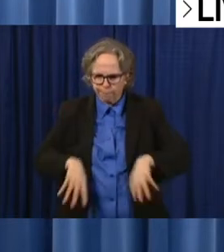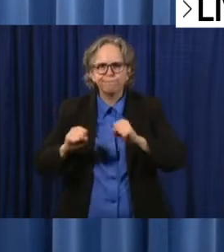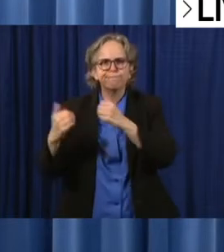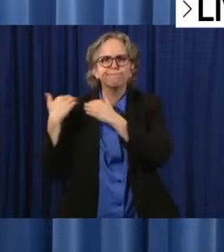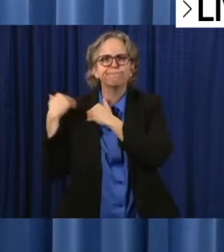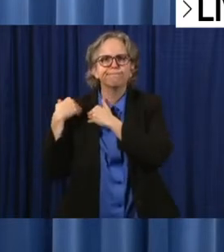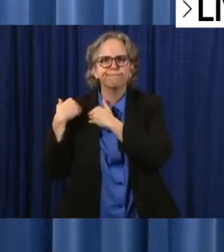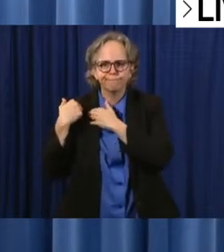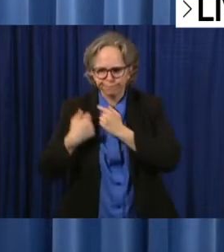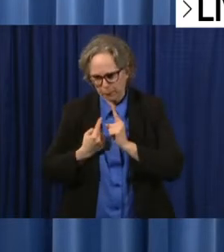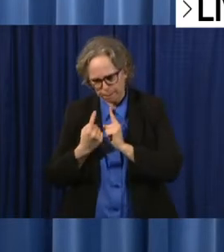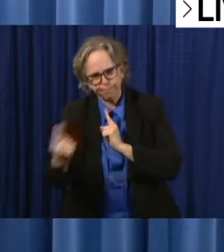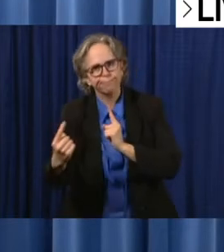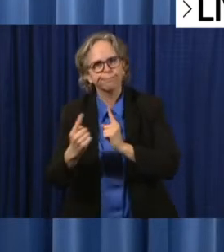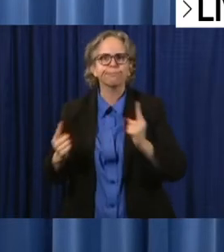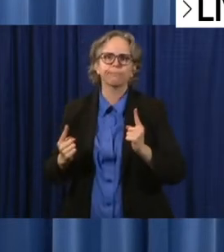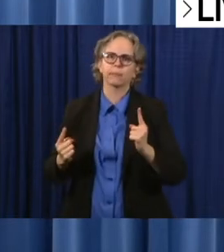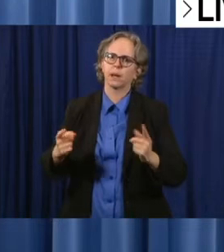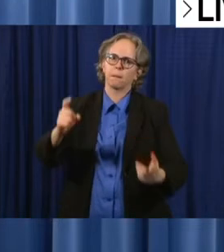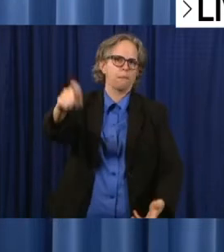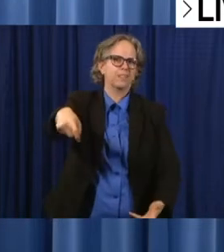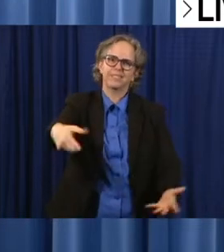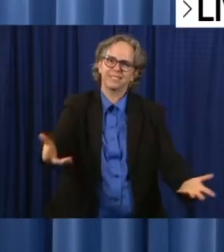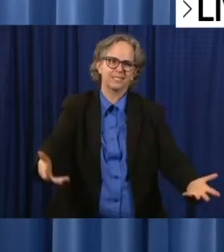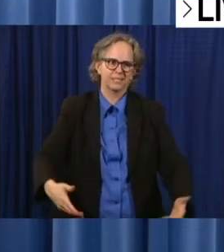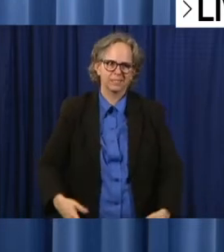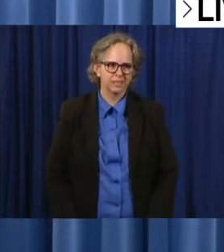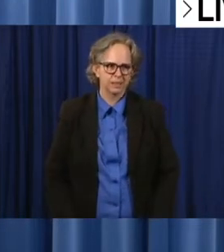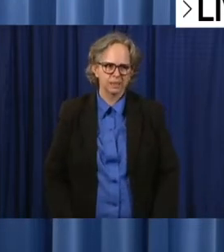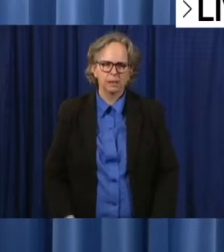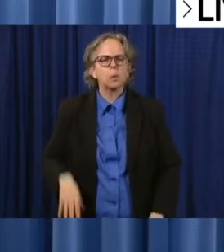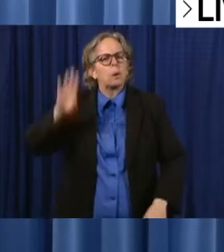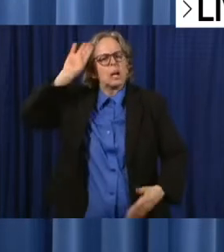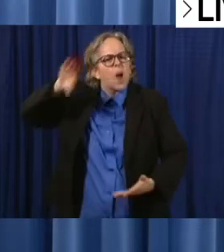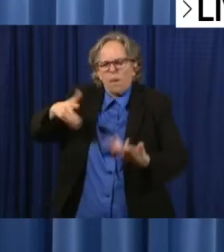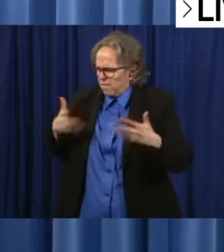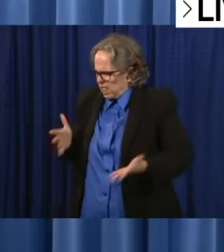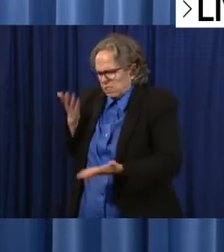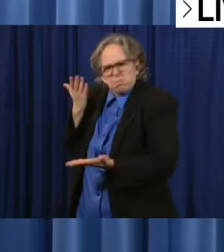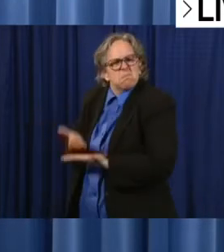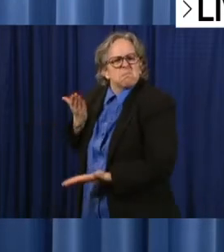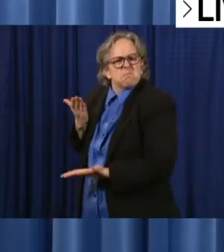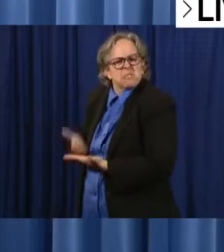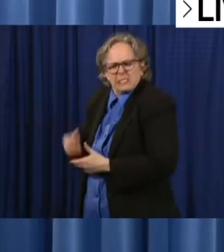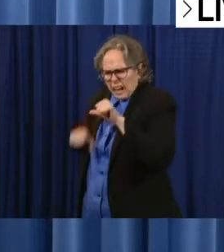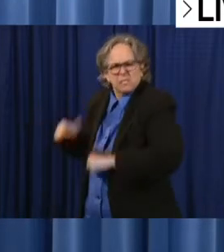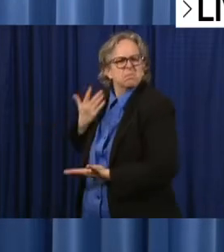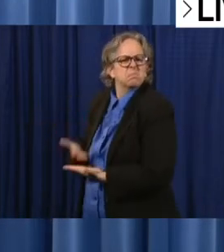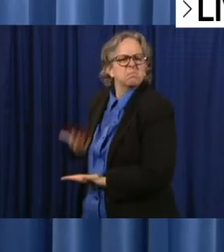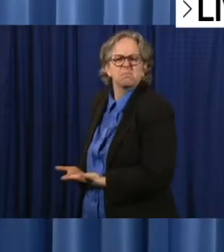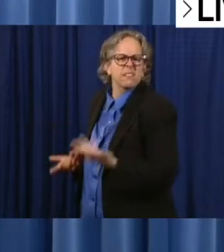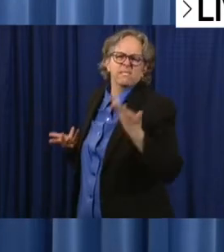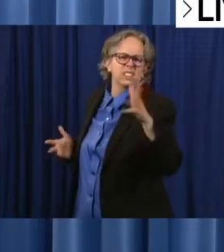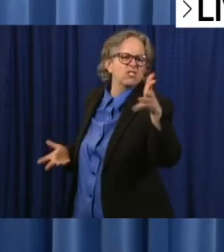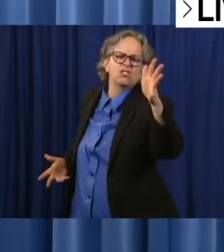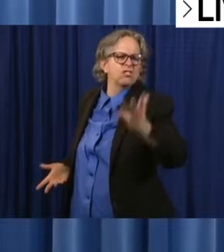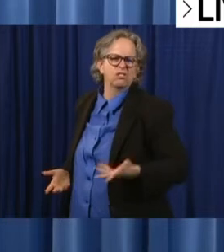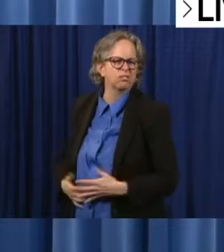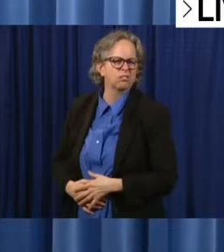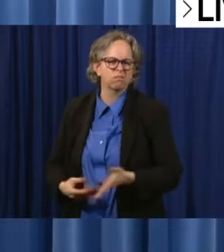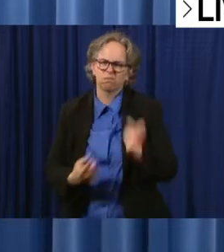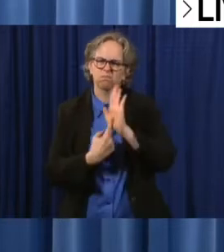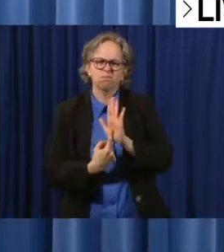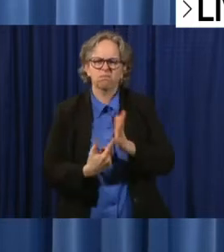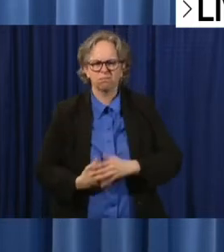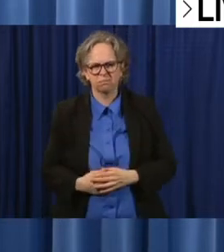distance, the less spread of the disease. There certainly is an inverse relationship between the